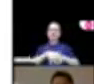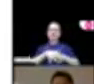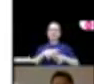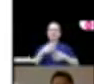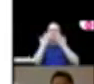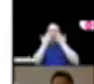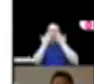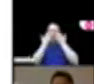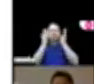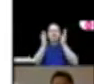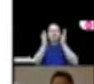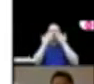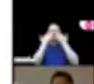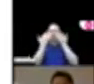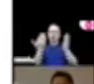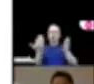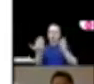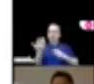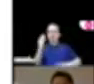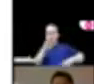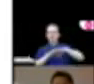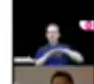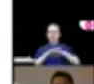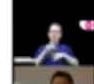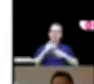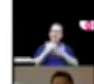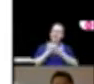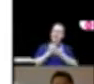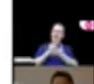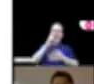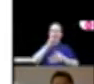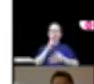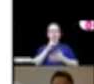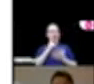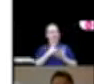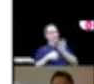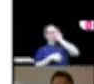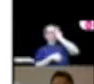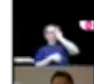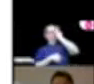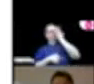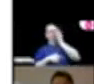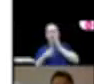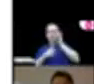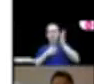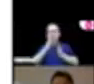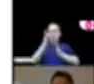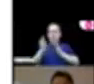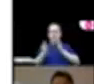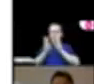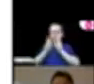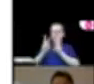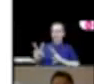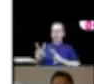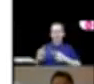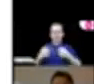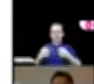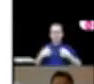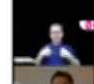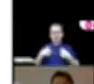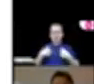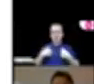always full of gay white fans, they were attending the act and we were outlined as